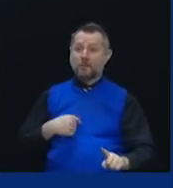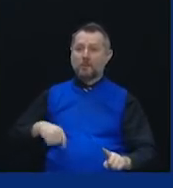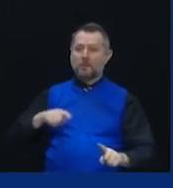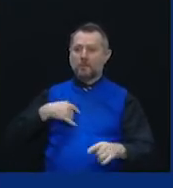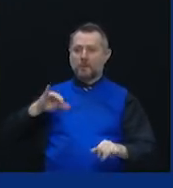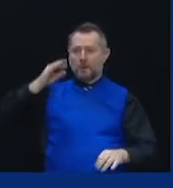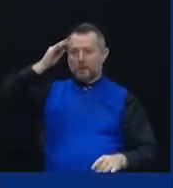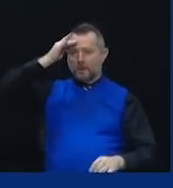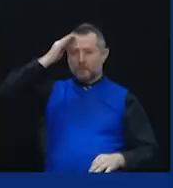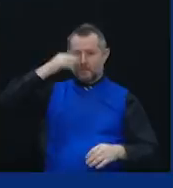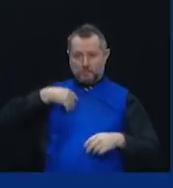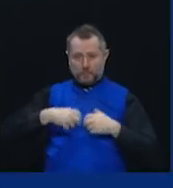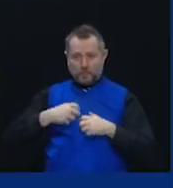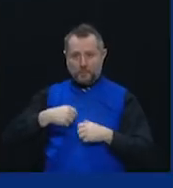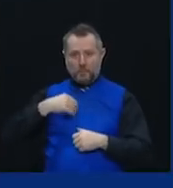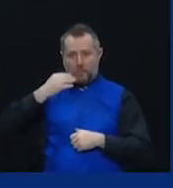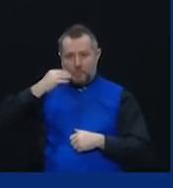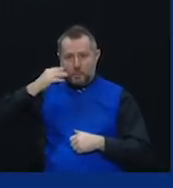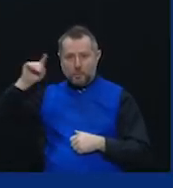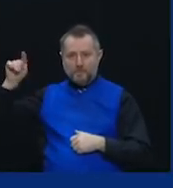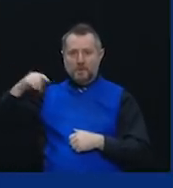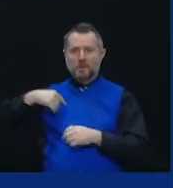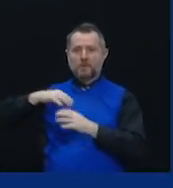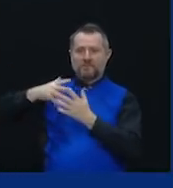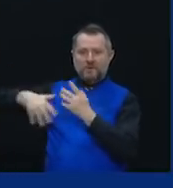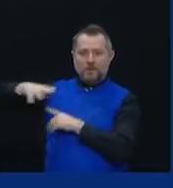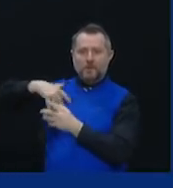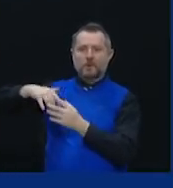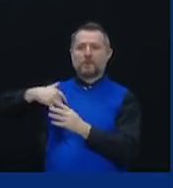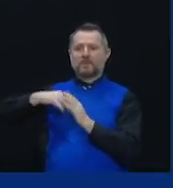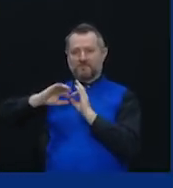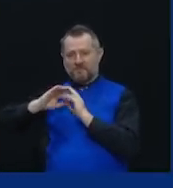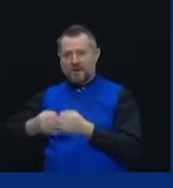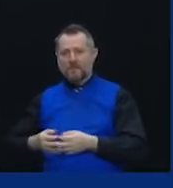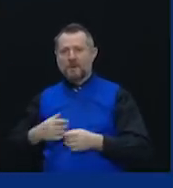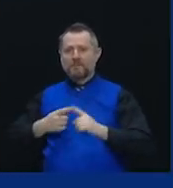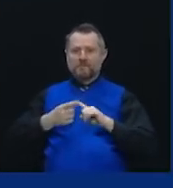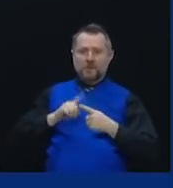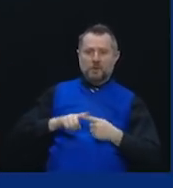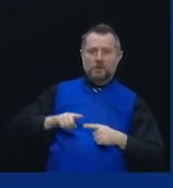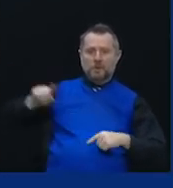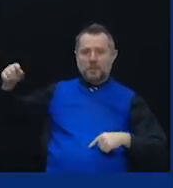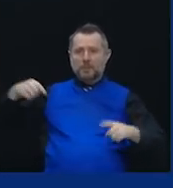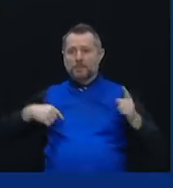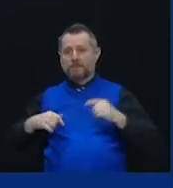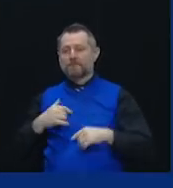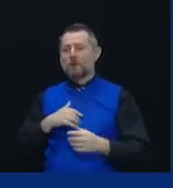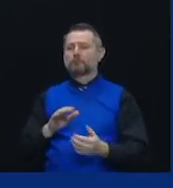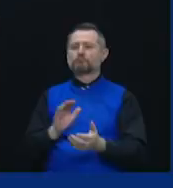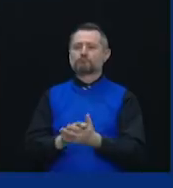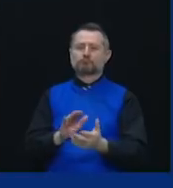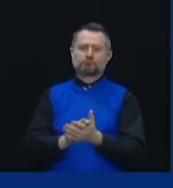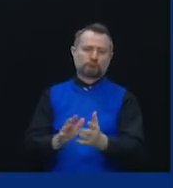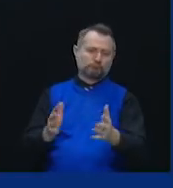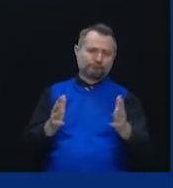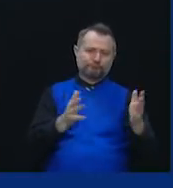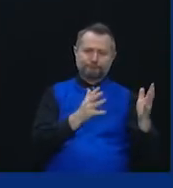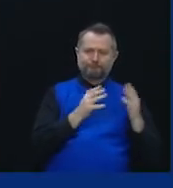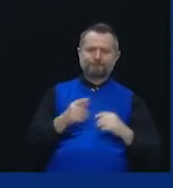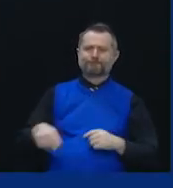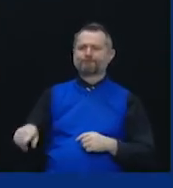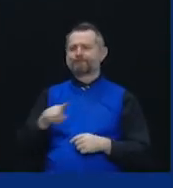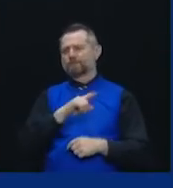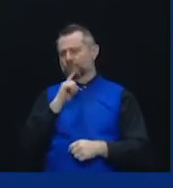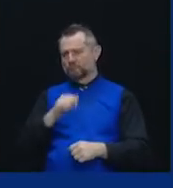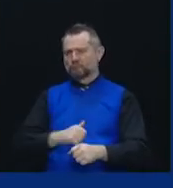their own neighborhoods, and with family and friends near and far. I applaud you for launching the Essential Workers Advisory Committee,